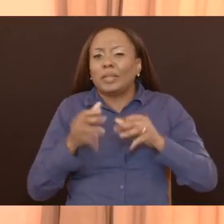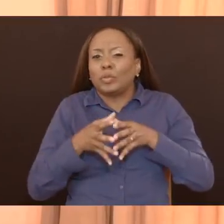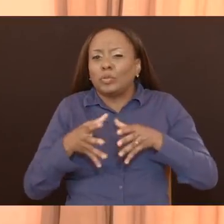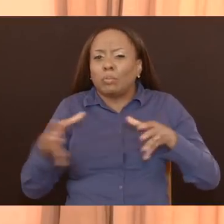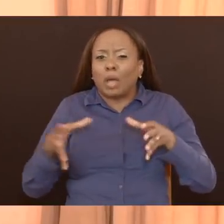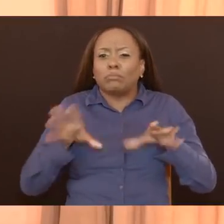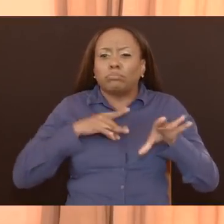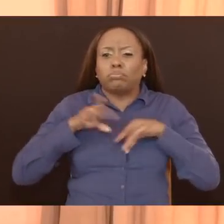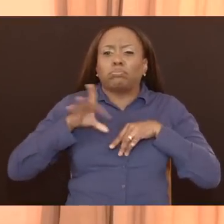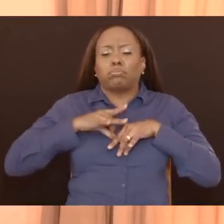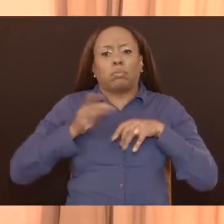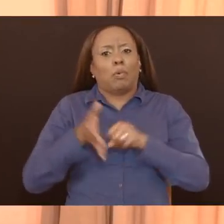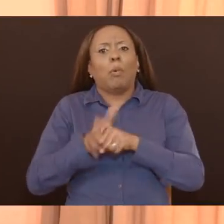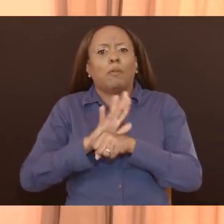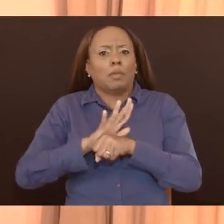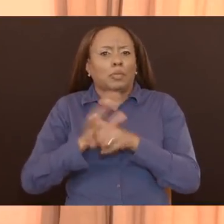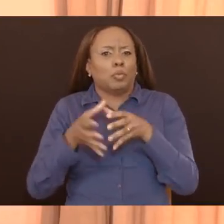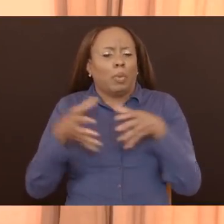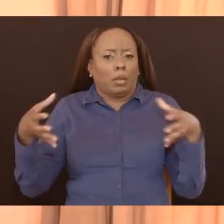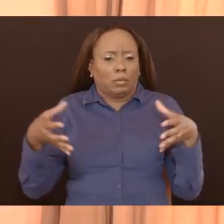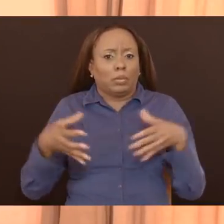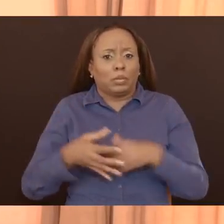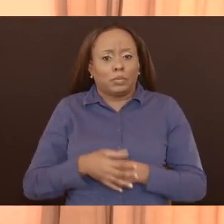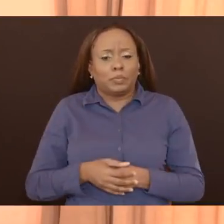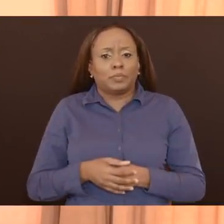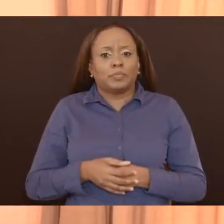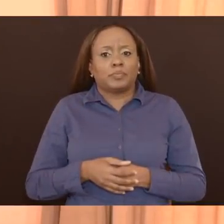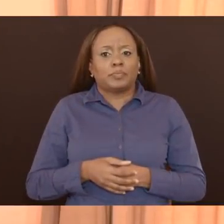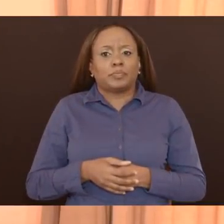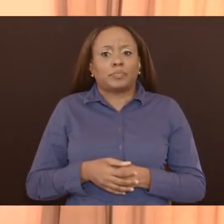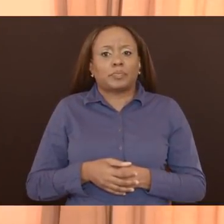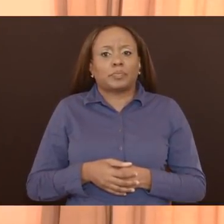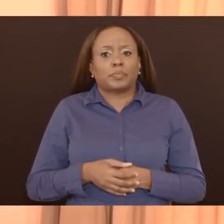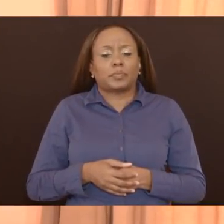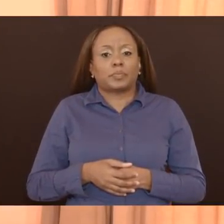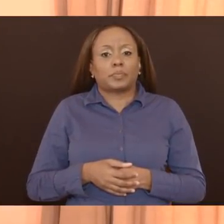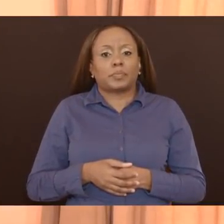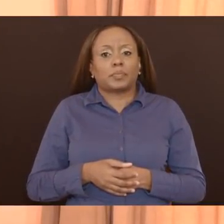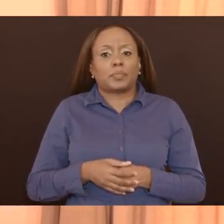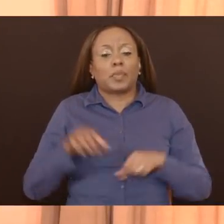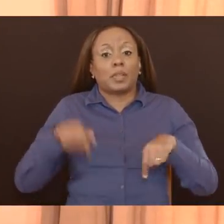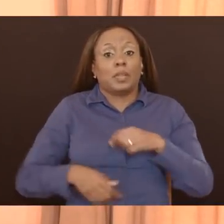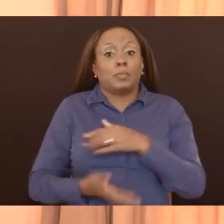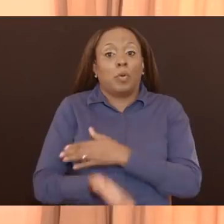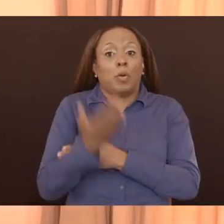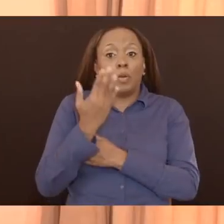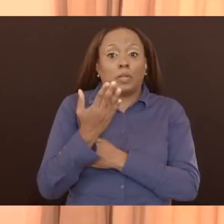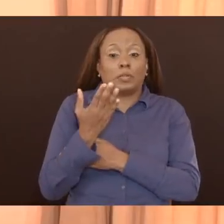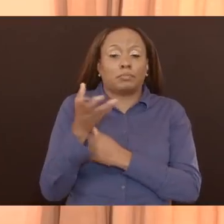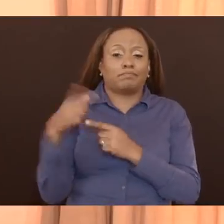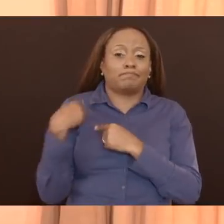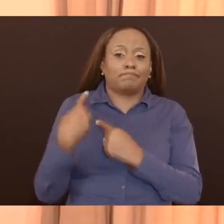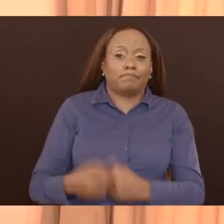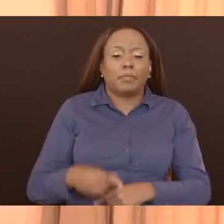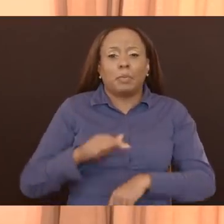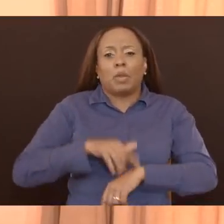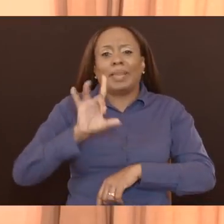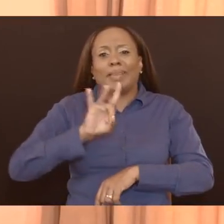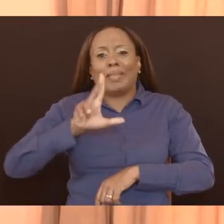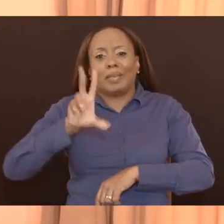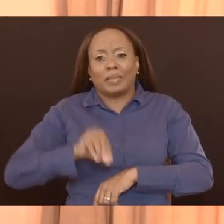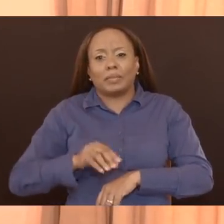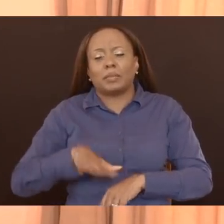be done. We have a total up to this morning at about 8:30, 9 o'clock, there were